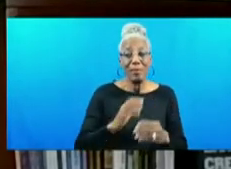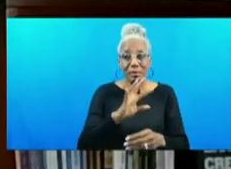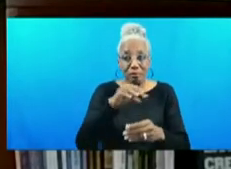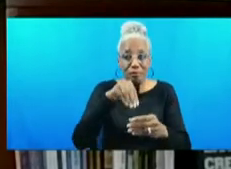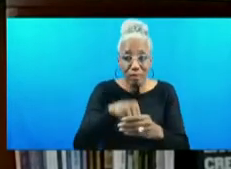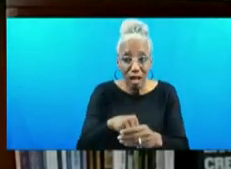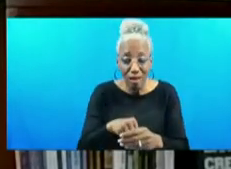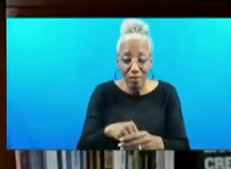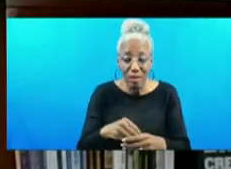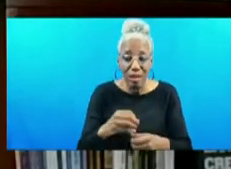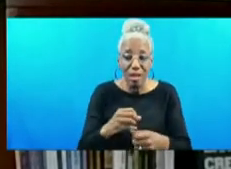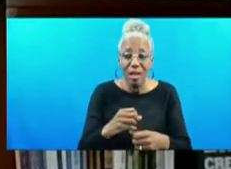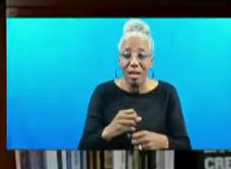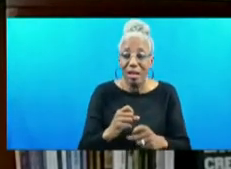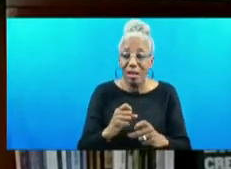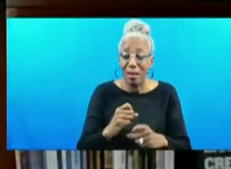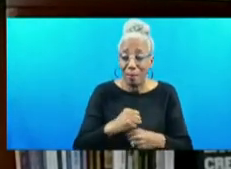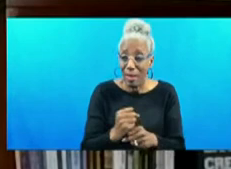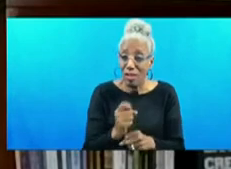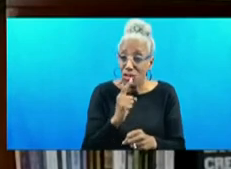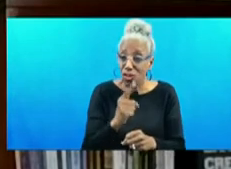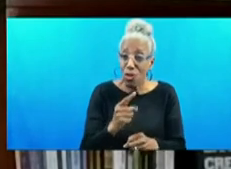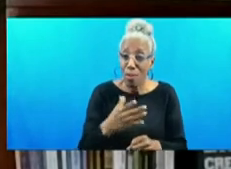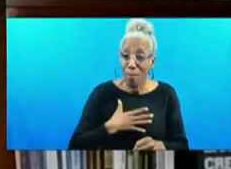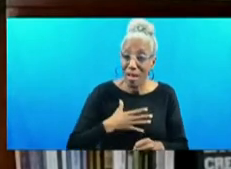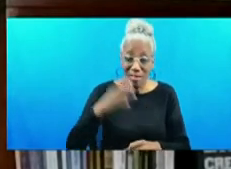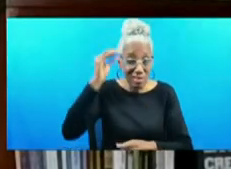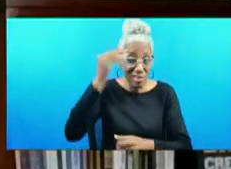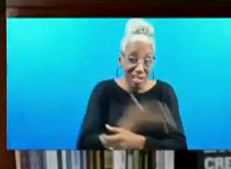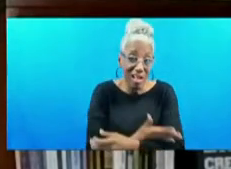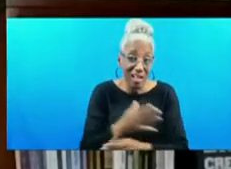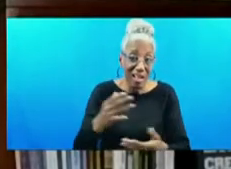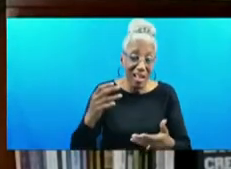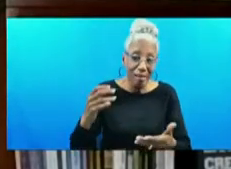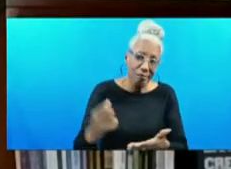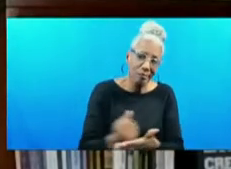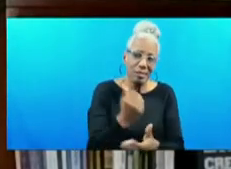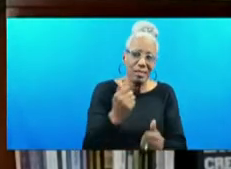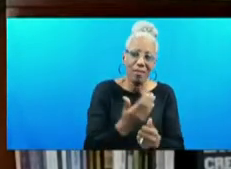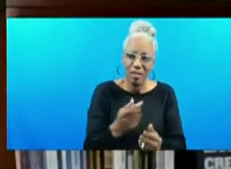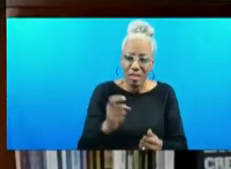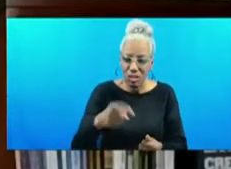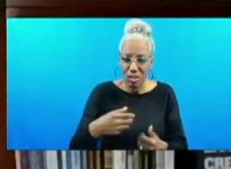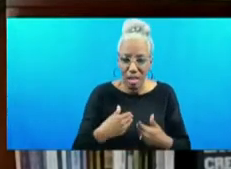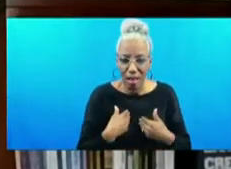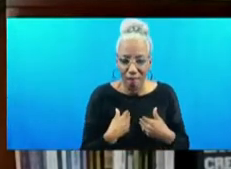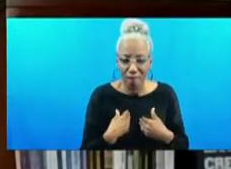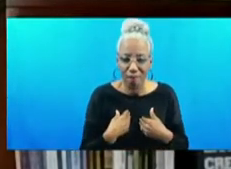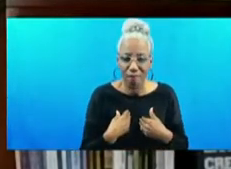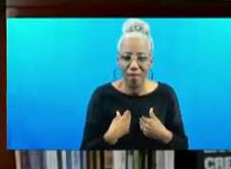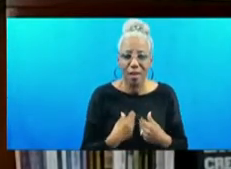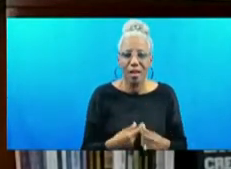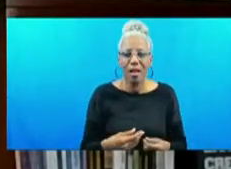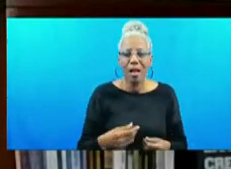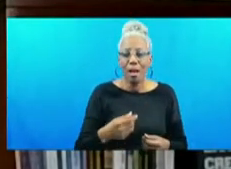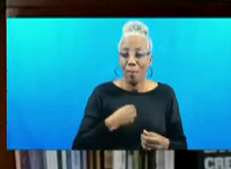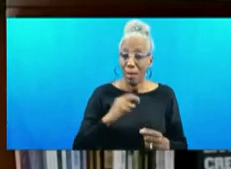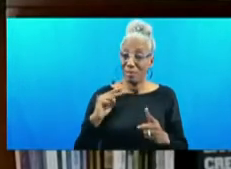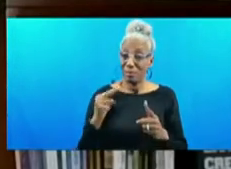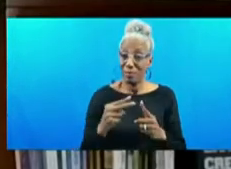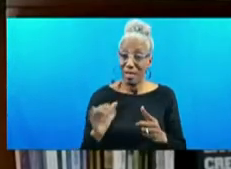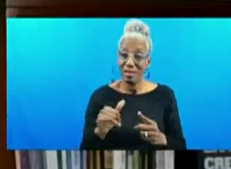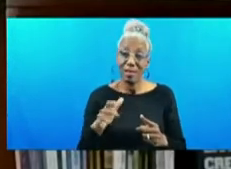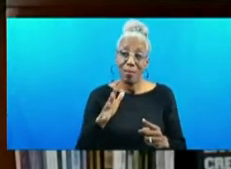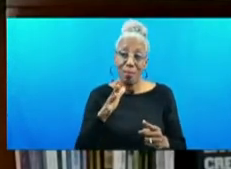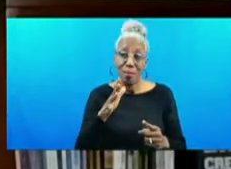sit in the seat as a parent, and I bring that to the experience as interim superintendent daily. I also have a husband who is in the field of